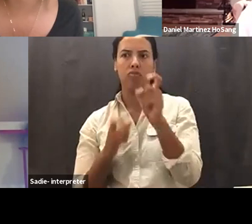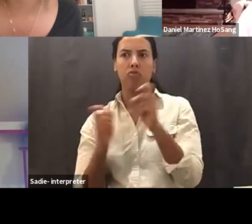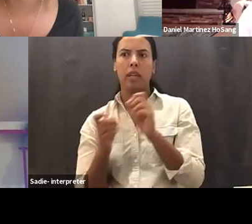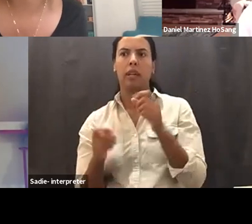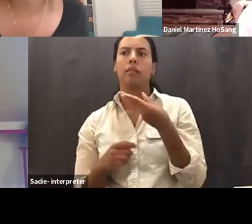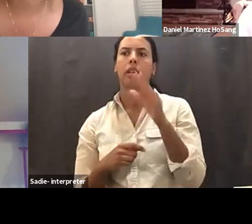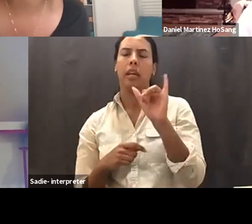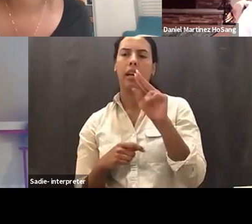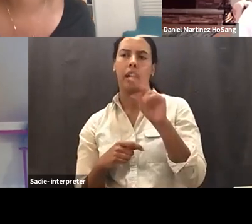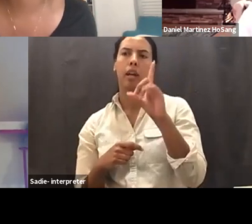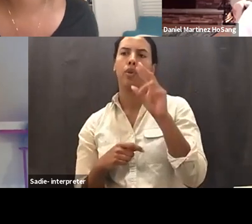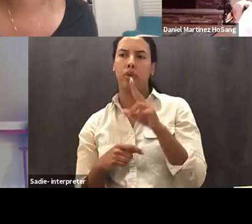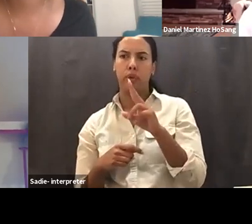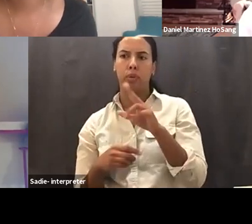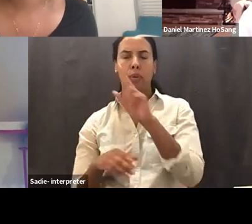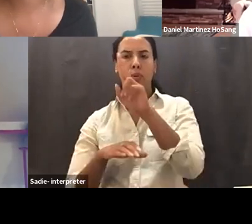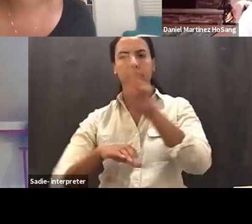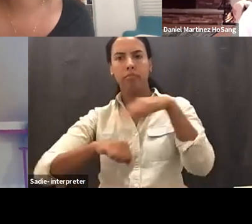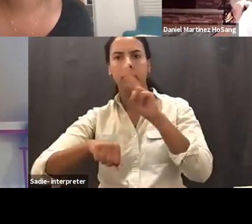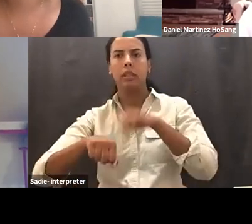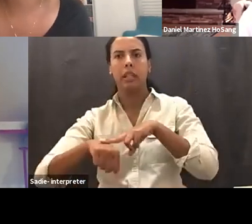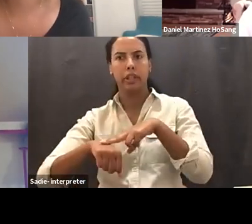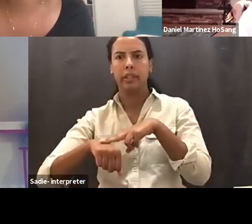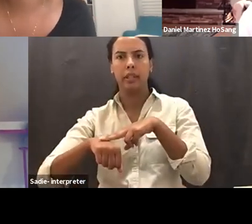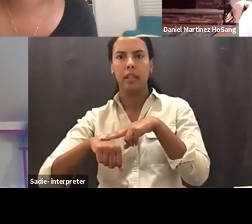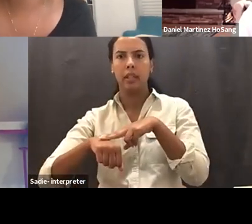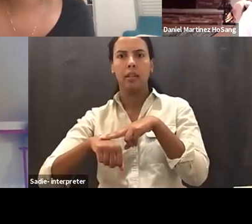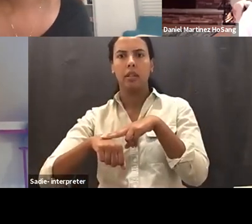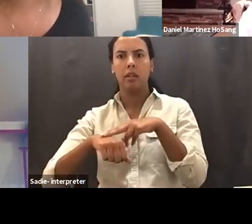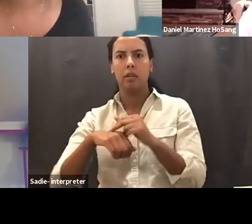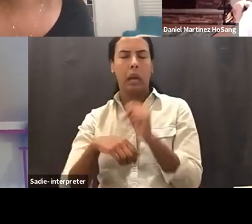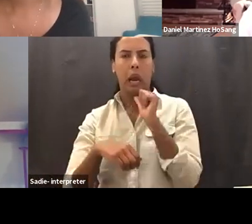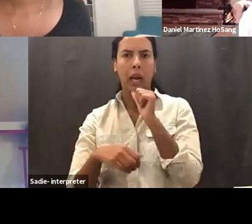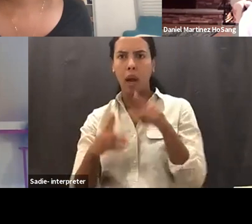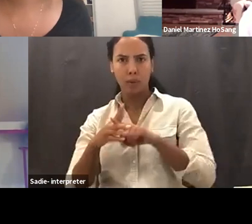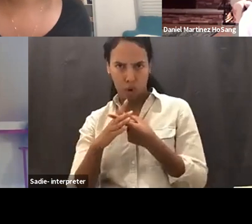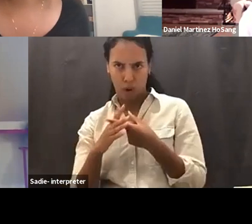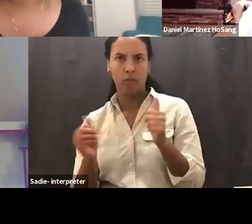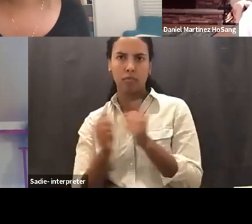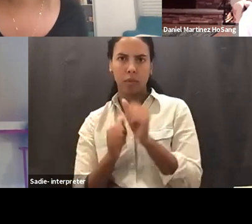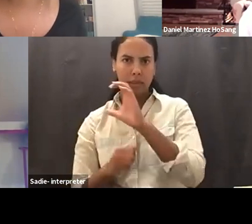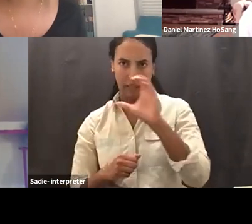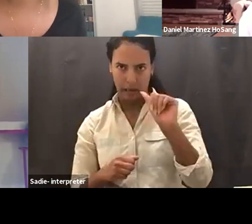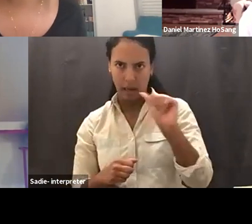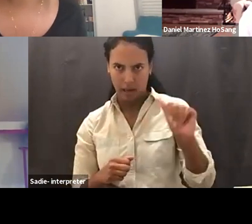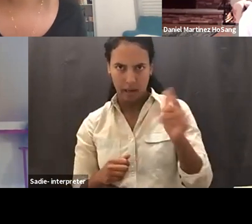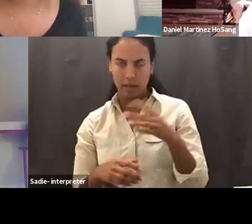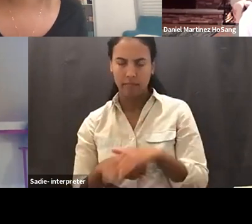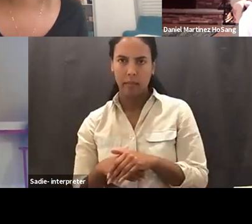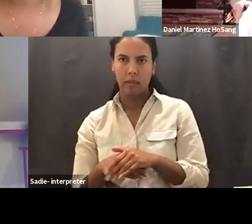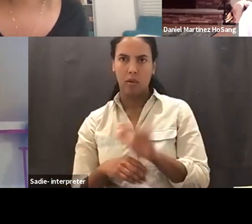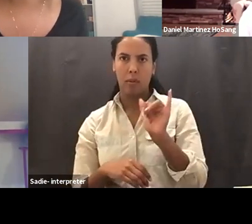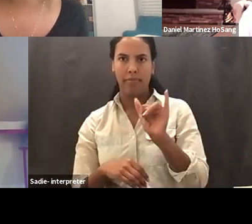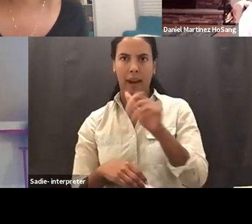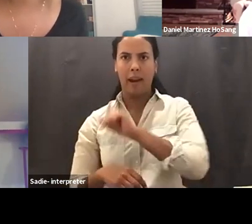of a longer and broader Hindu fascist hold. Is not something that began with the CAA. And following that, protests erupted across